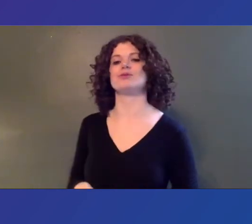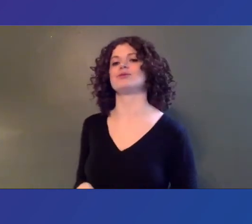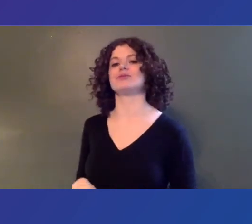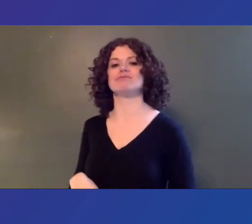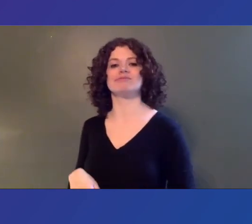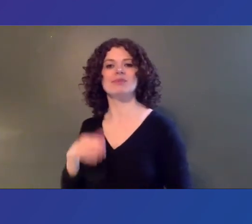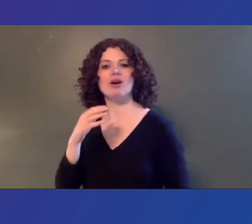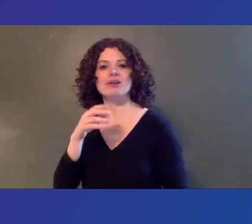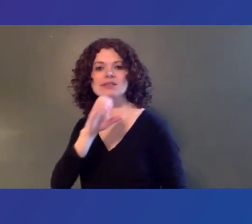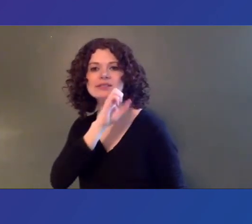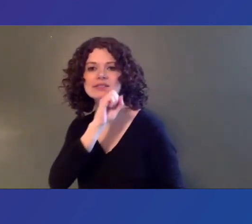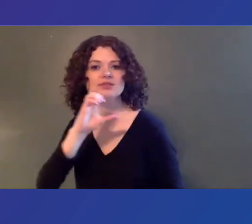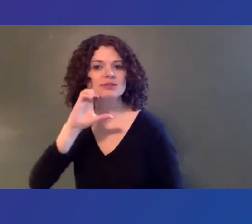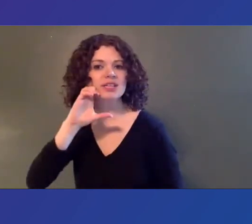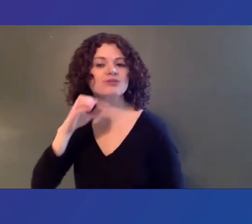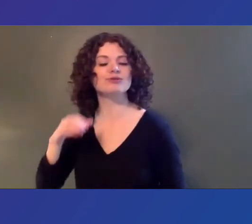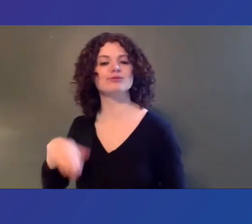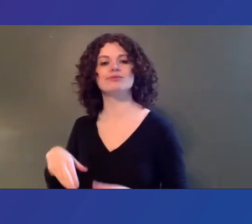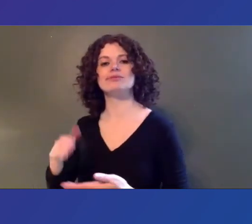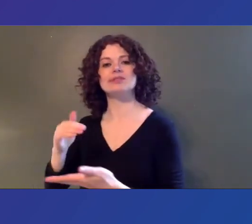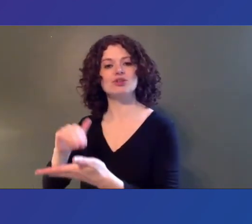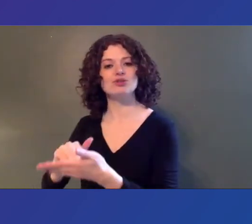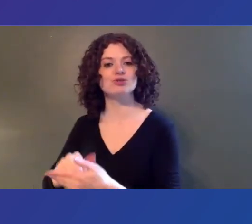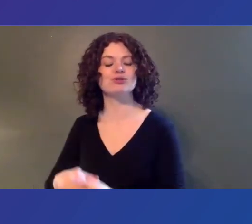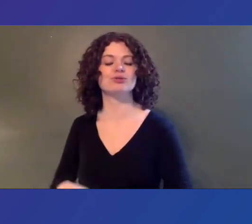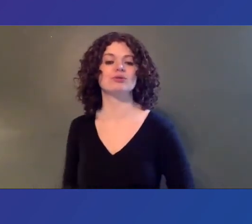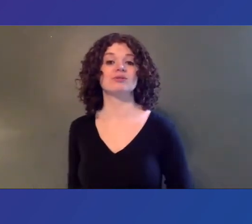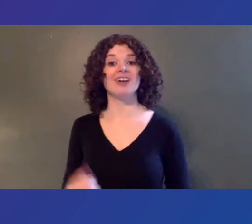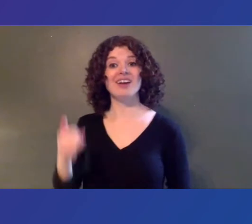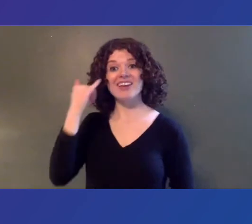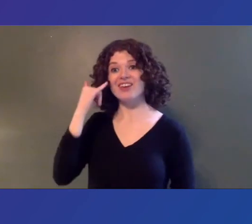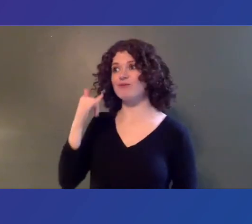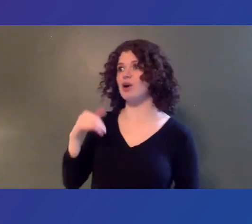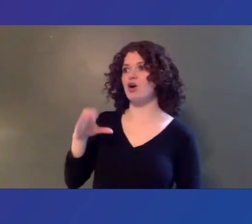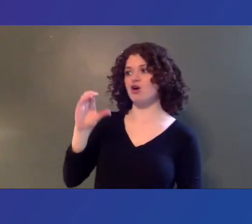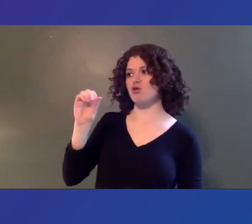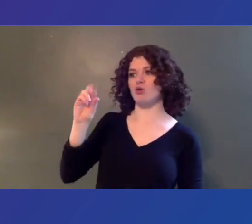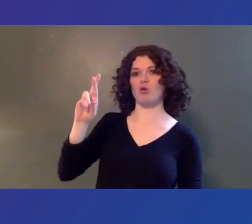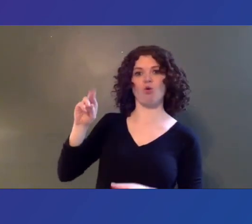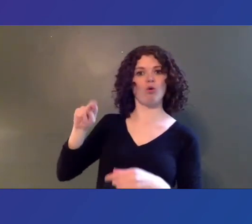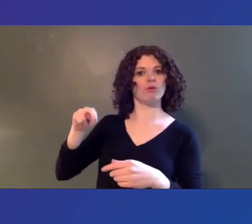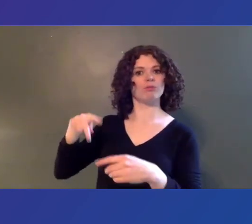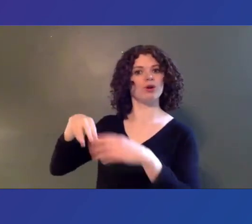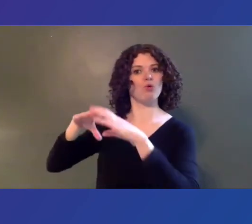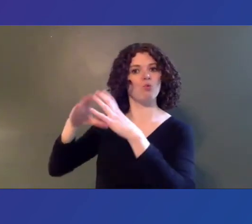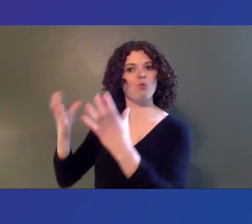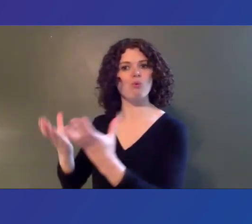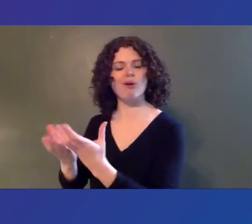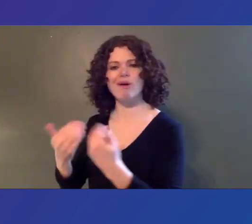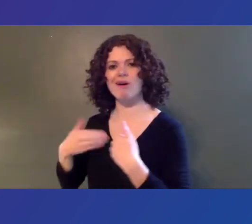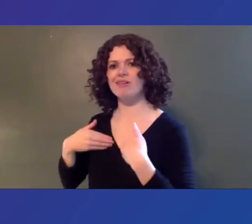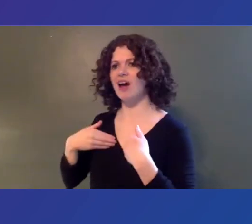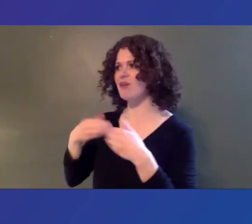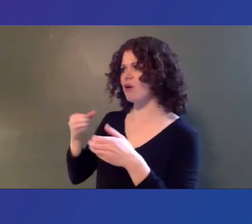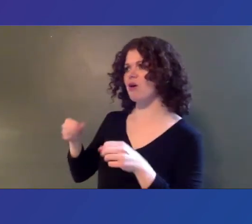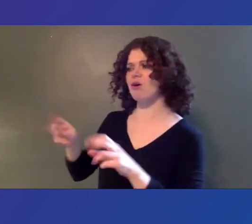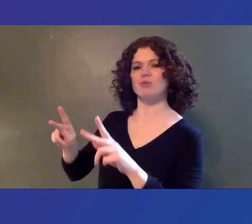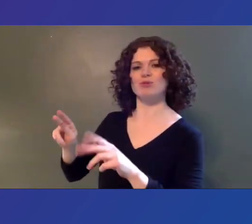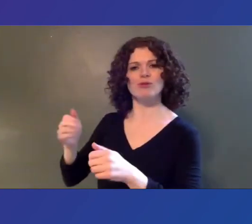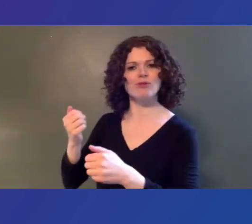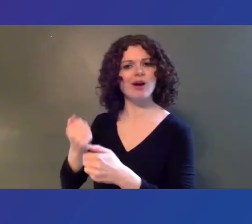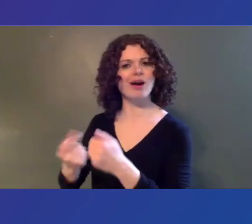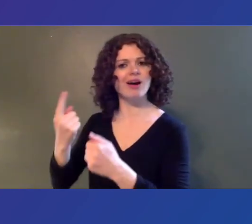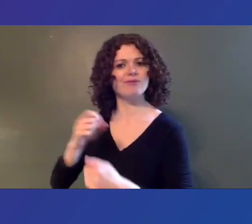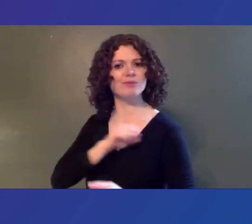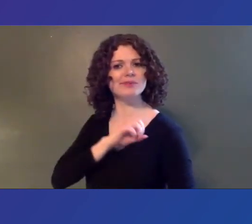their employees a chance to have a day to explore movement together collectively as an organization? What would that do for them as